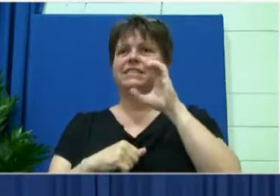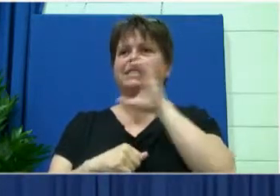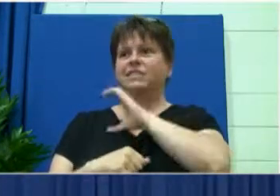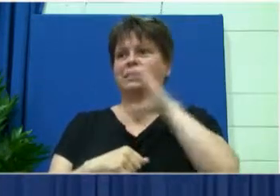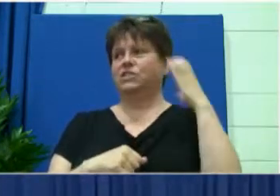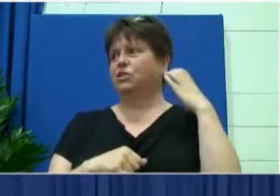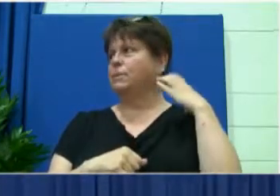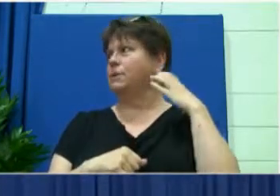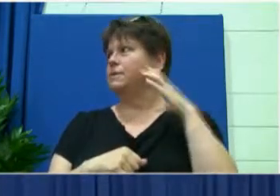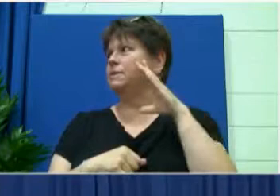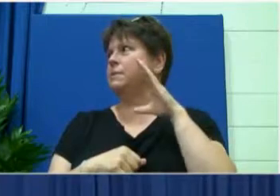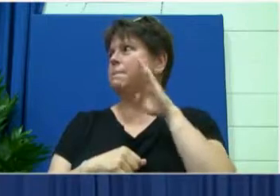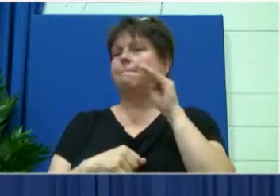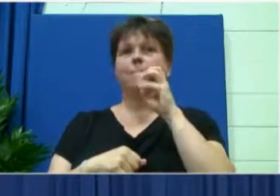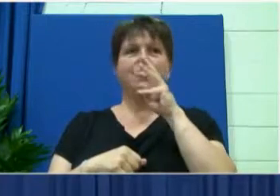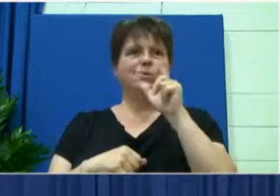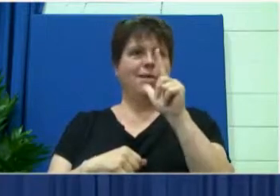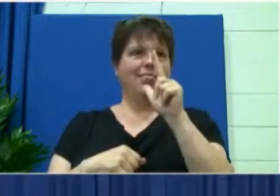D. Boswell.